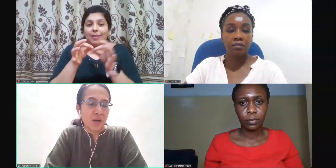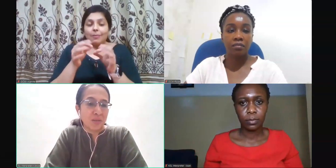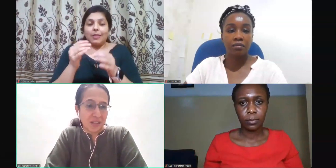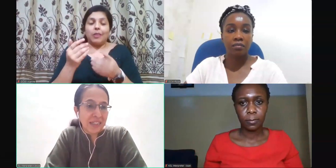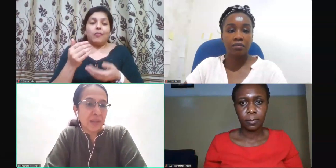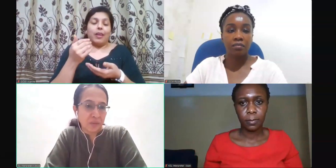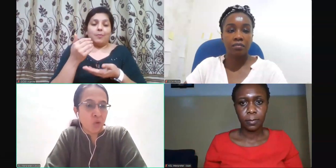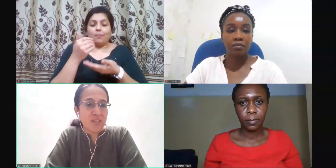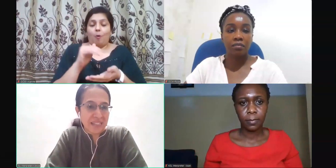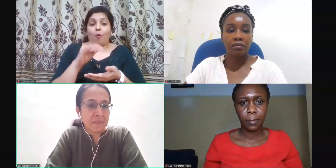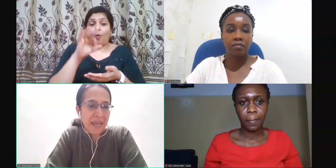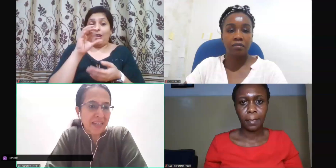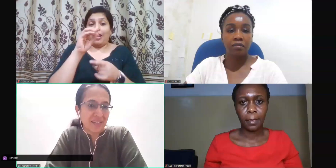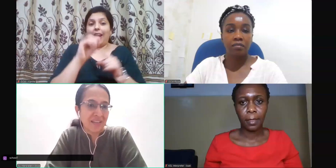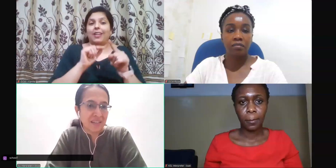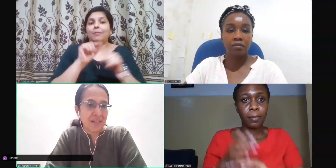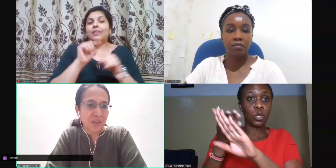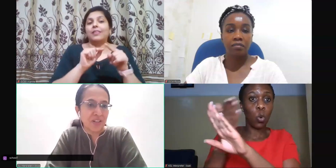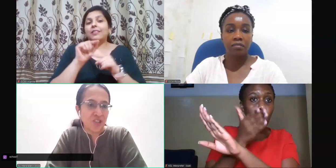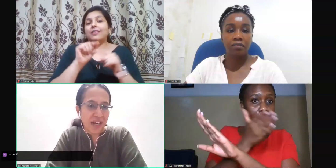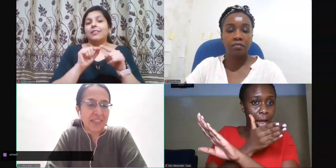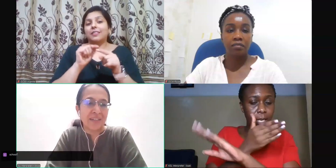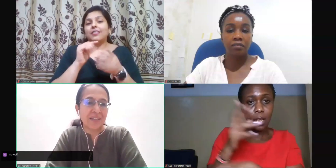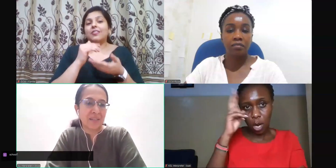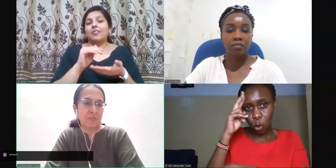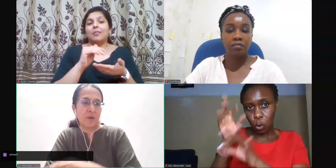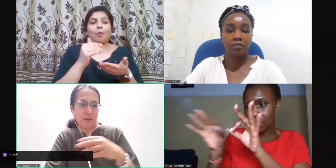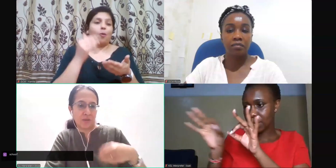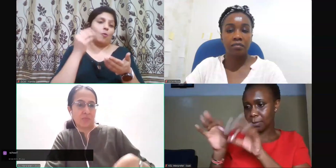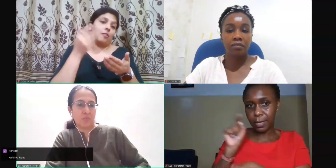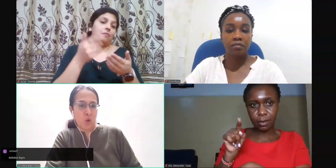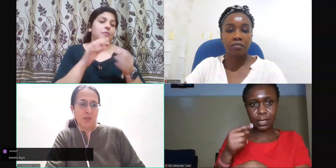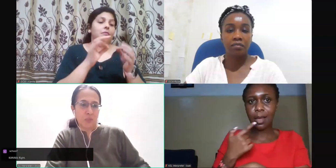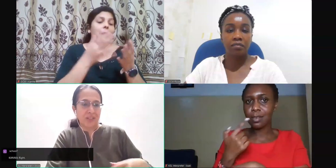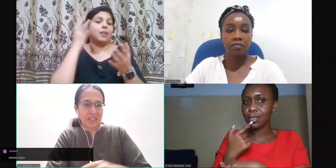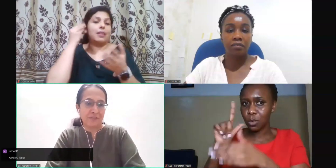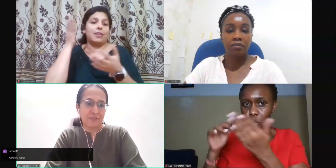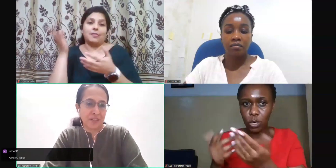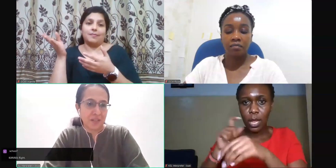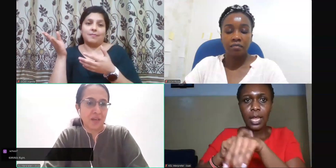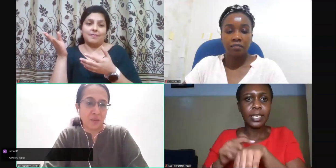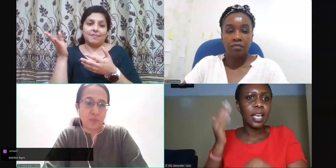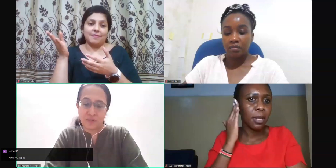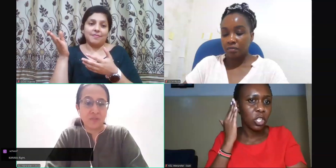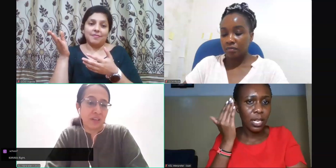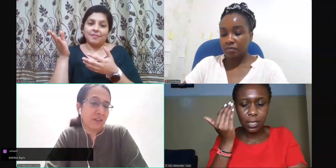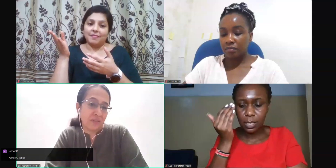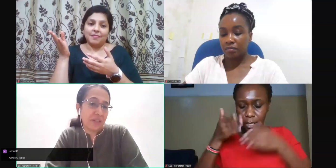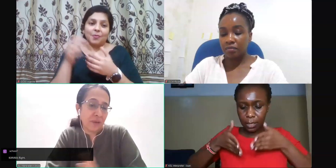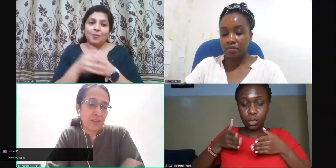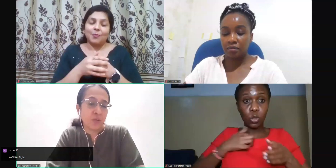So earlier, Rose explained this, that when a child is born with deafness,